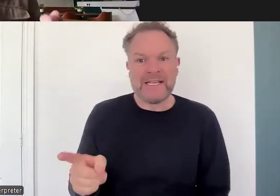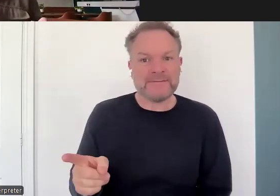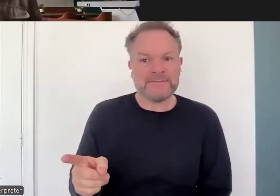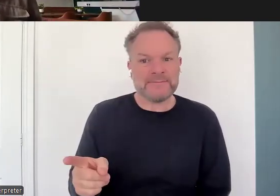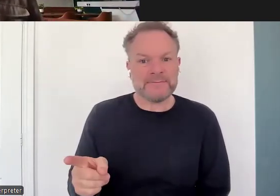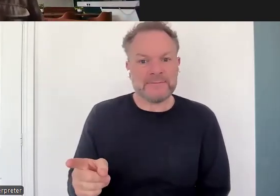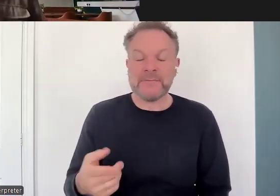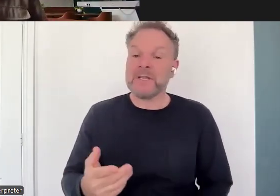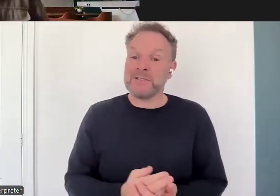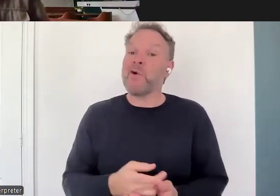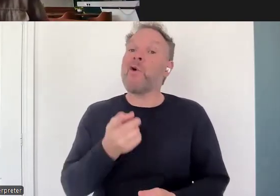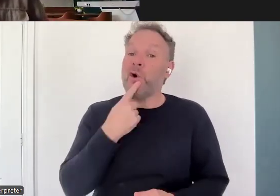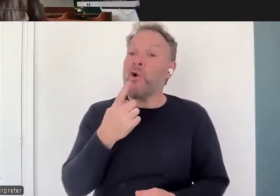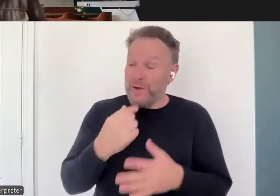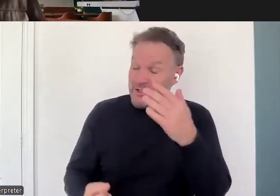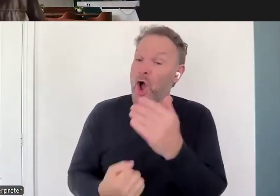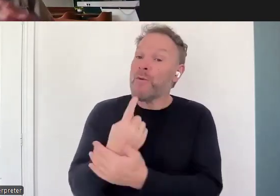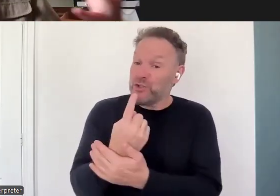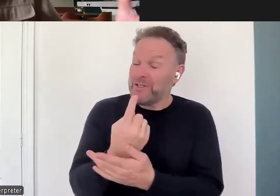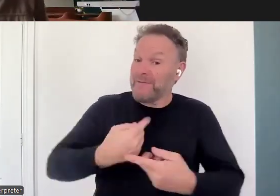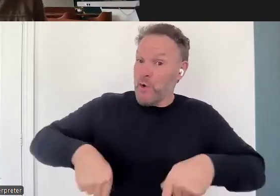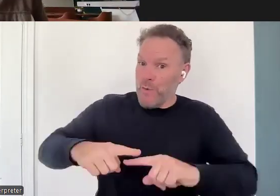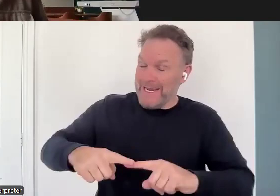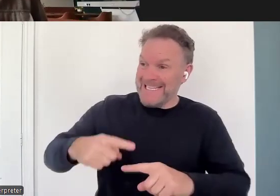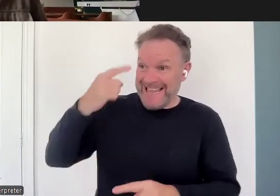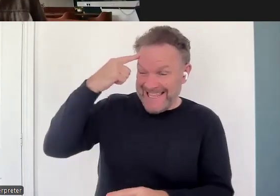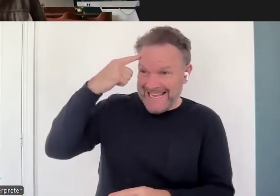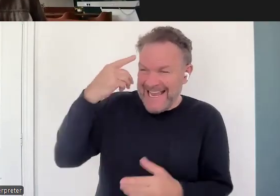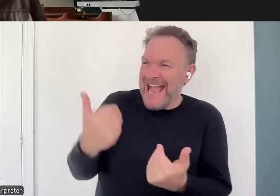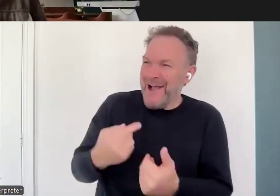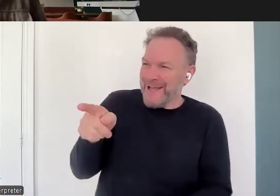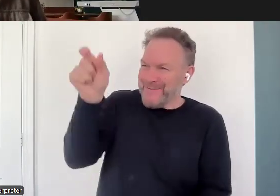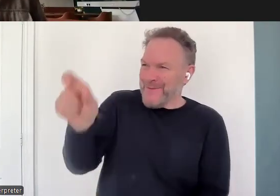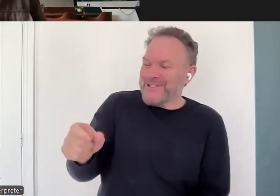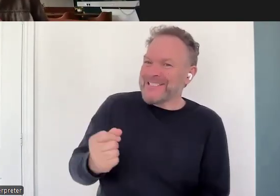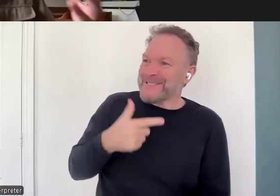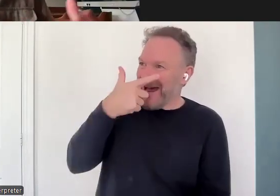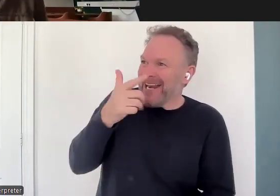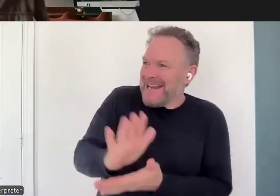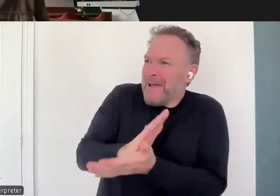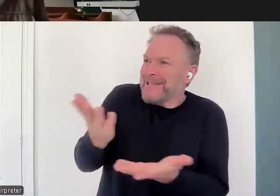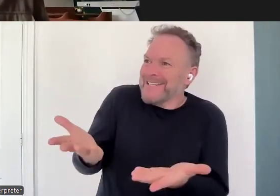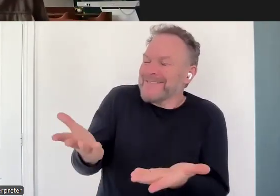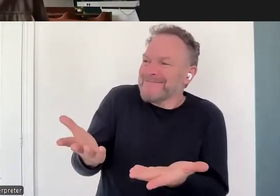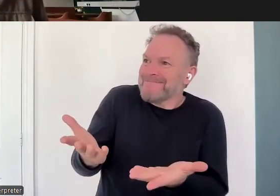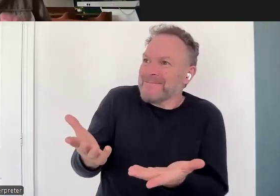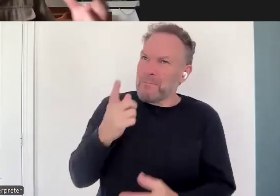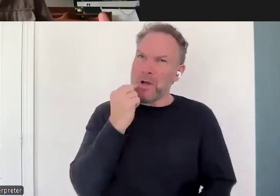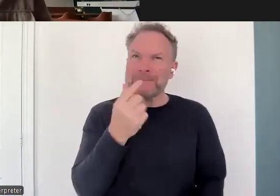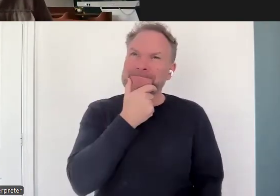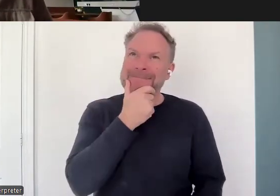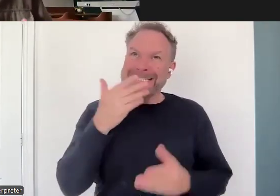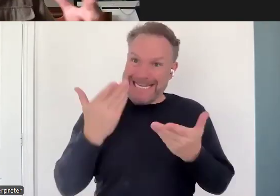So there is always an opportunity for us to think, what will really put a smile on someone's face? And is there an opportunity here for us to